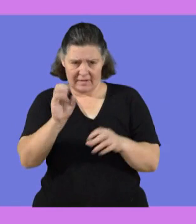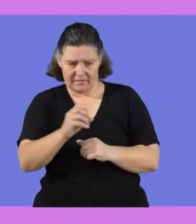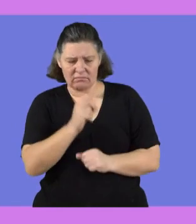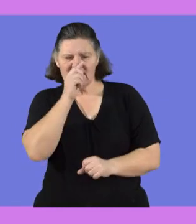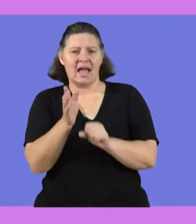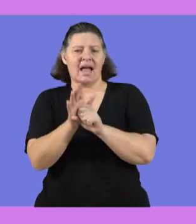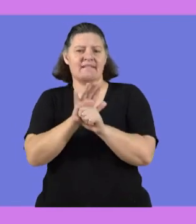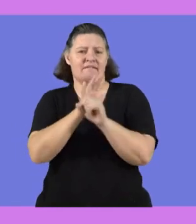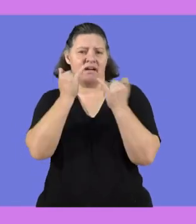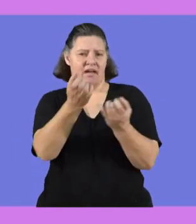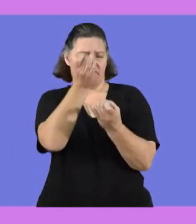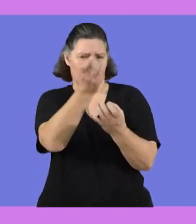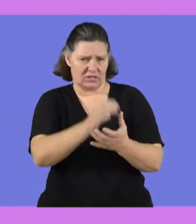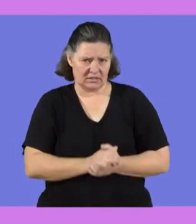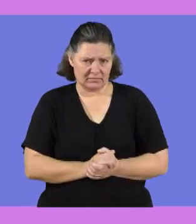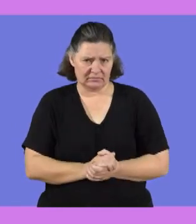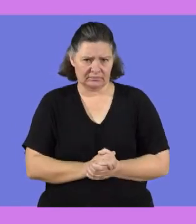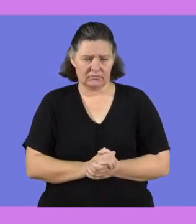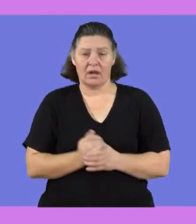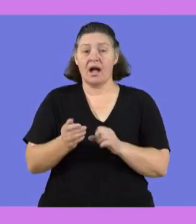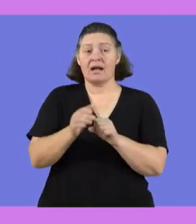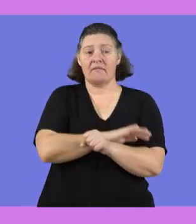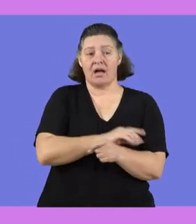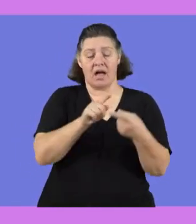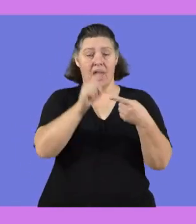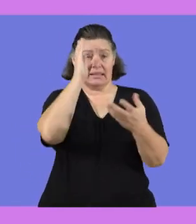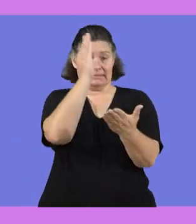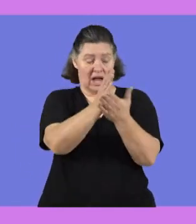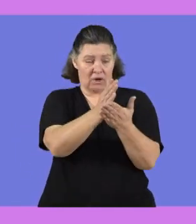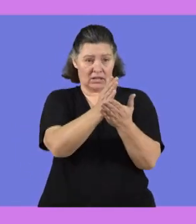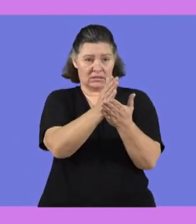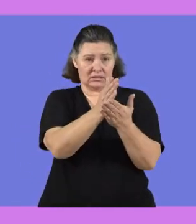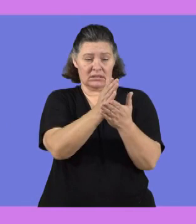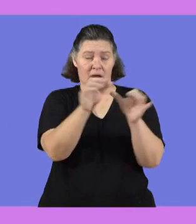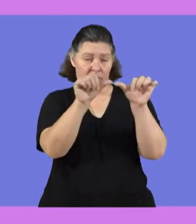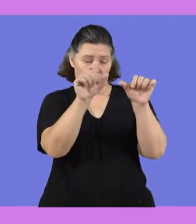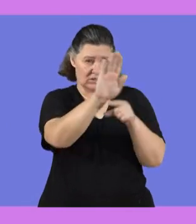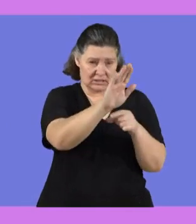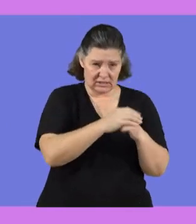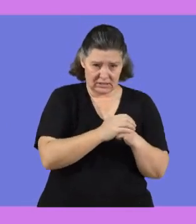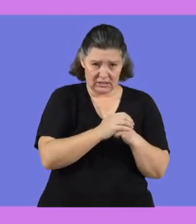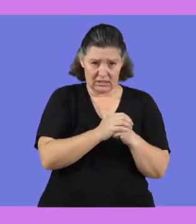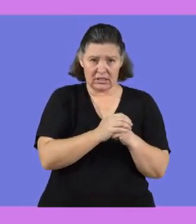content that we need to cover today. We are going to cover direct proportion